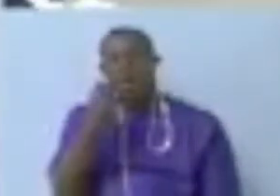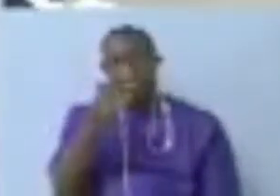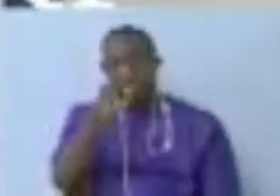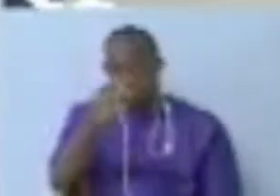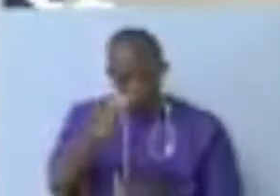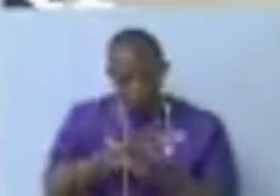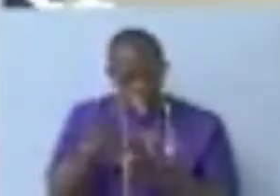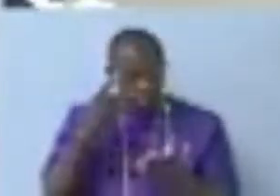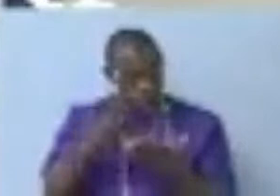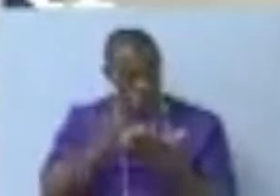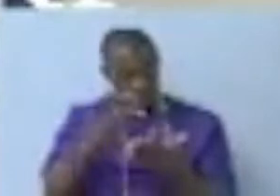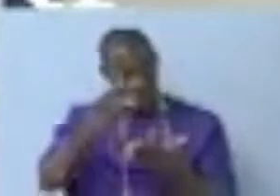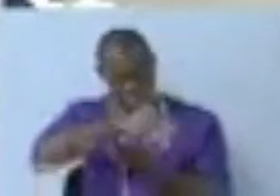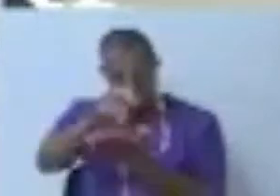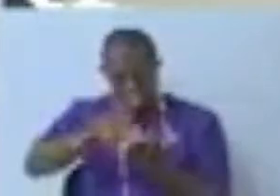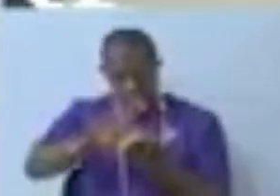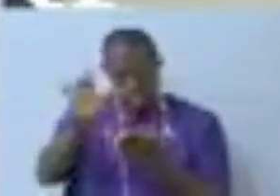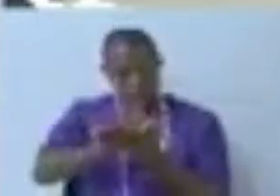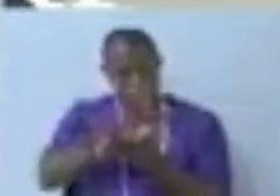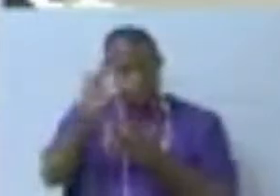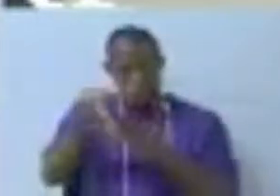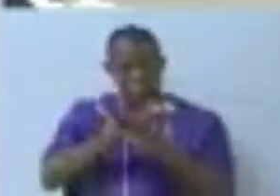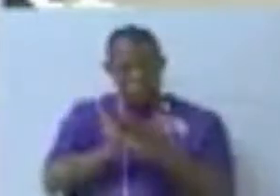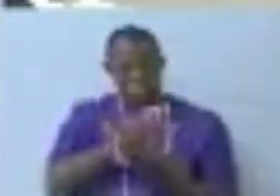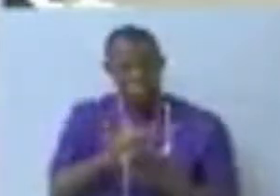Nane nyinka ito jela.